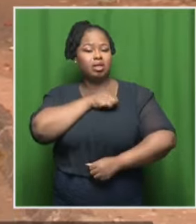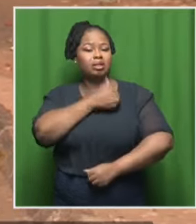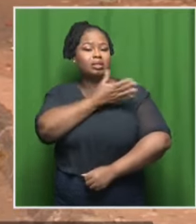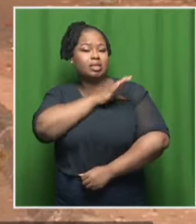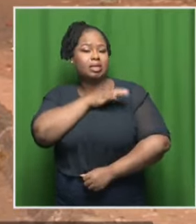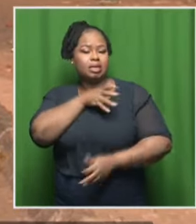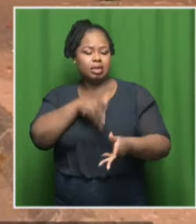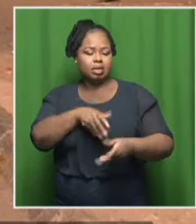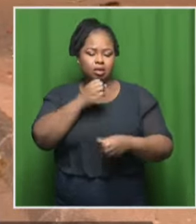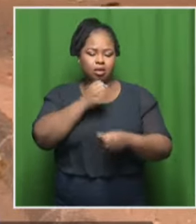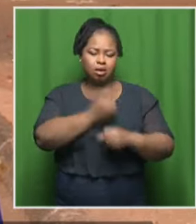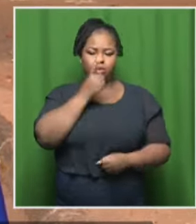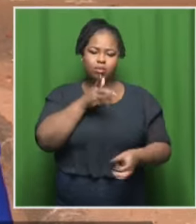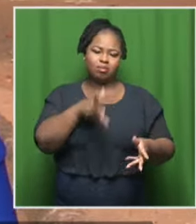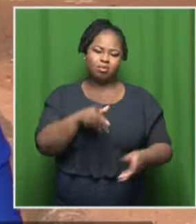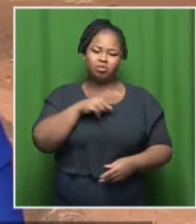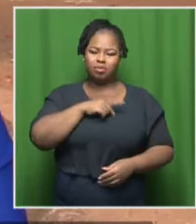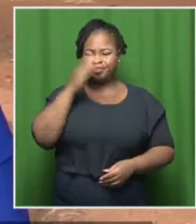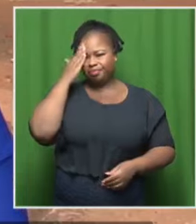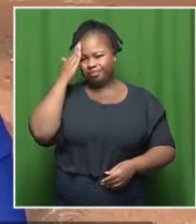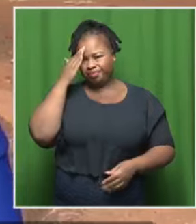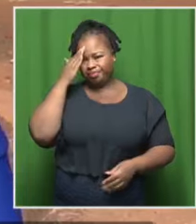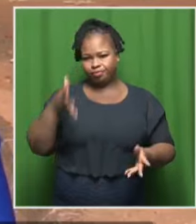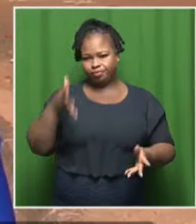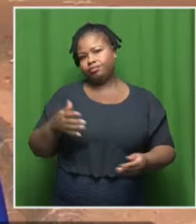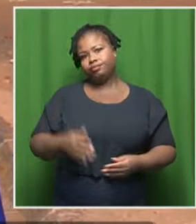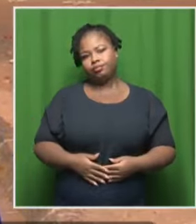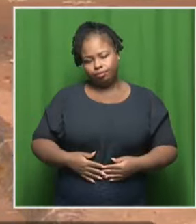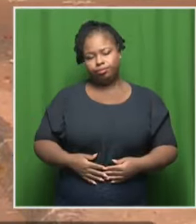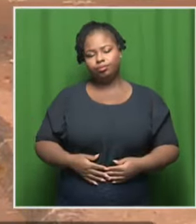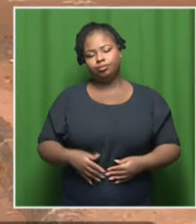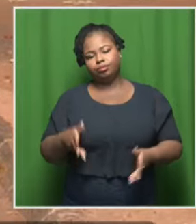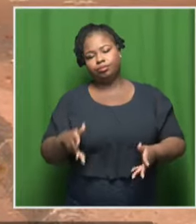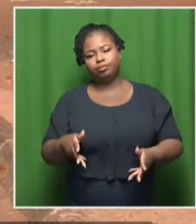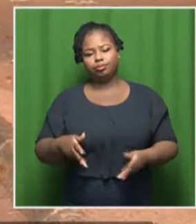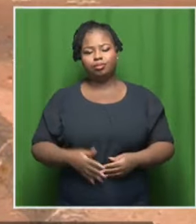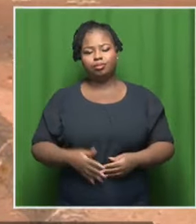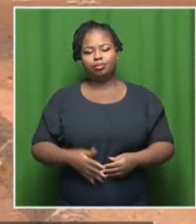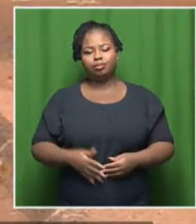In Gauteng in particular, as you would know, that it is one of the